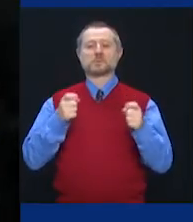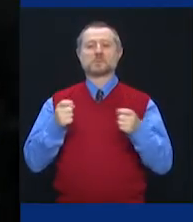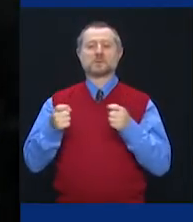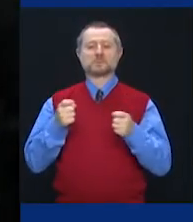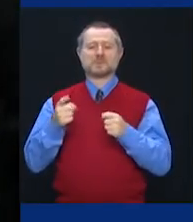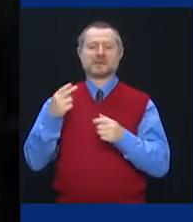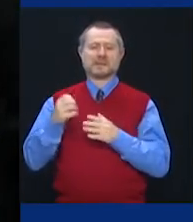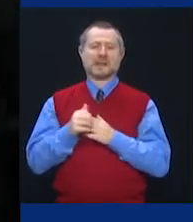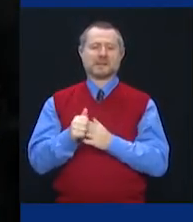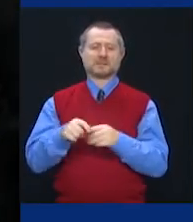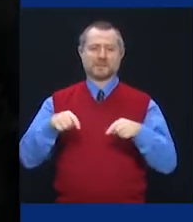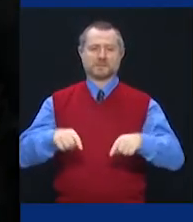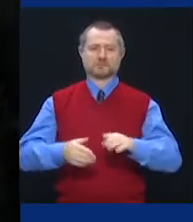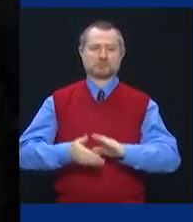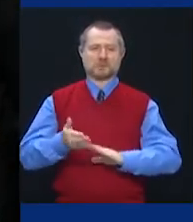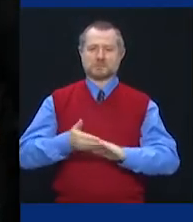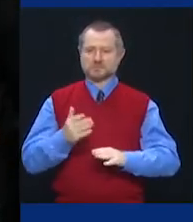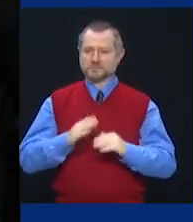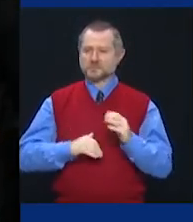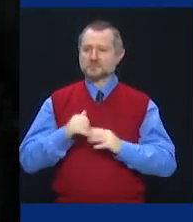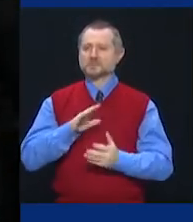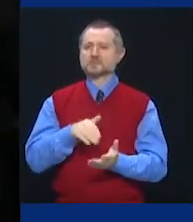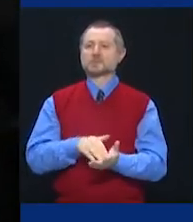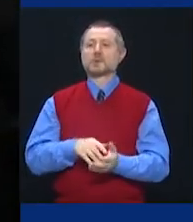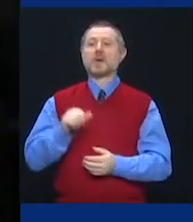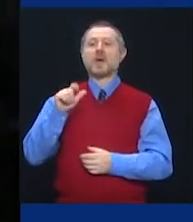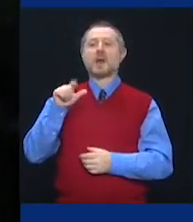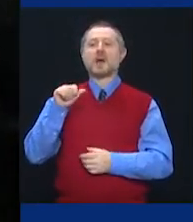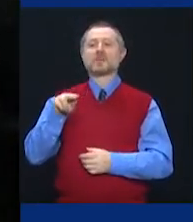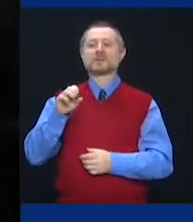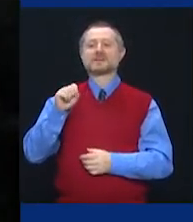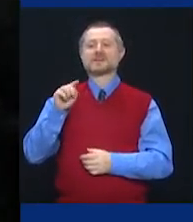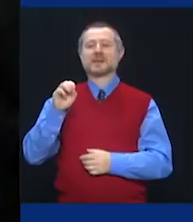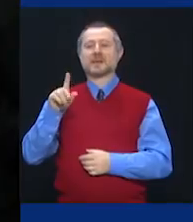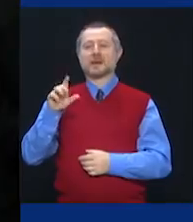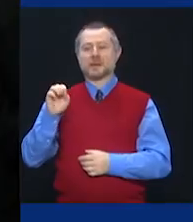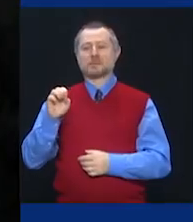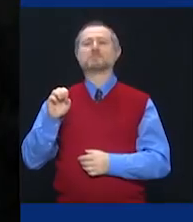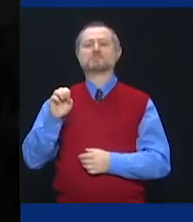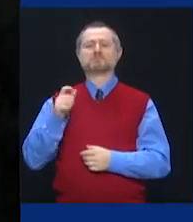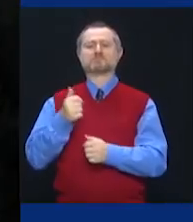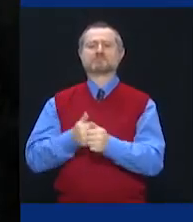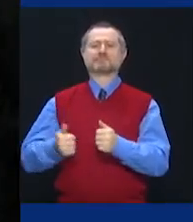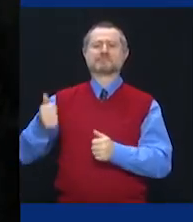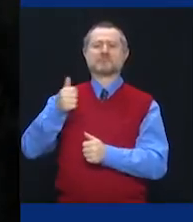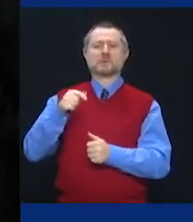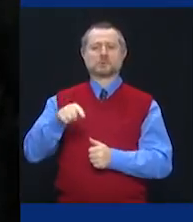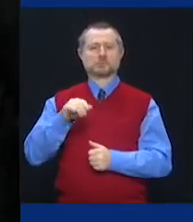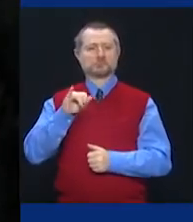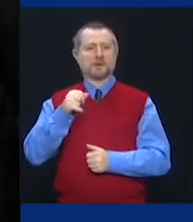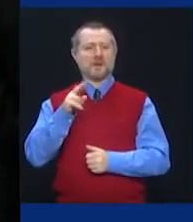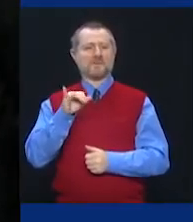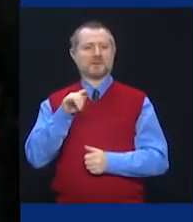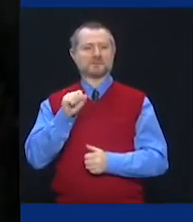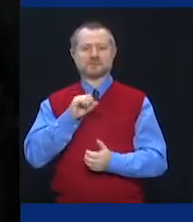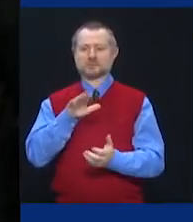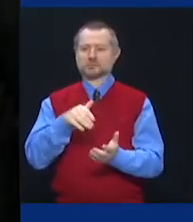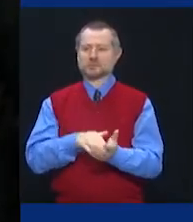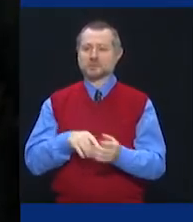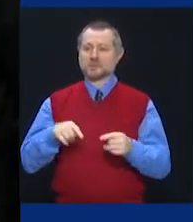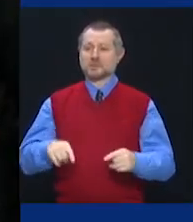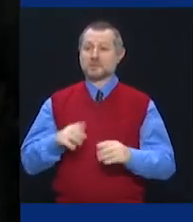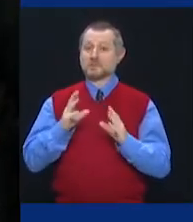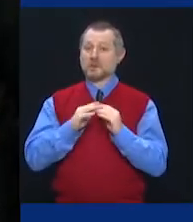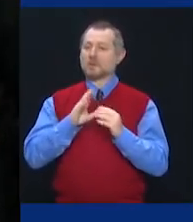this operation. Alan Steele, who runs the Javits Center. And this is a phenomenal convention center, but what